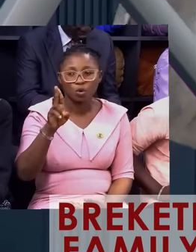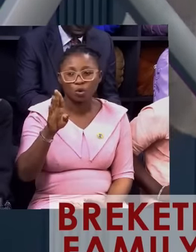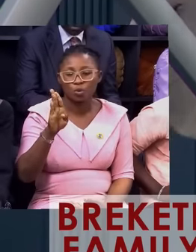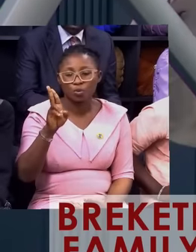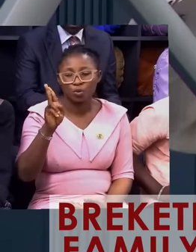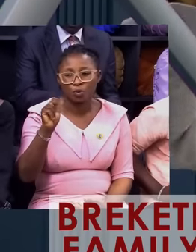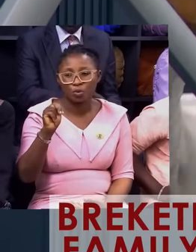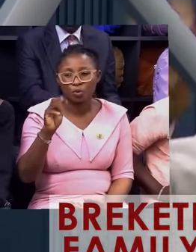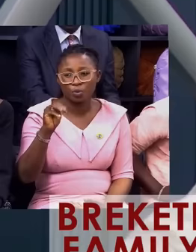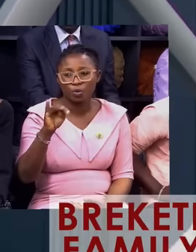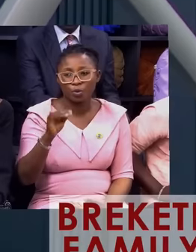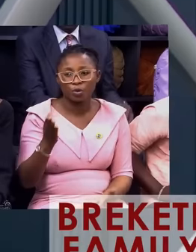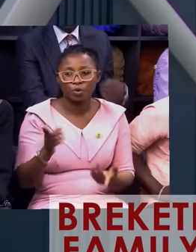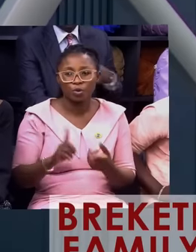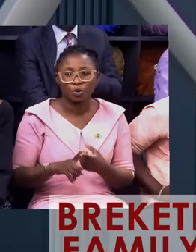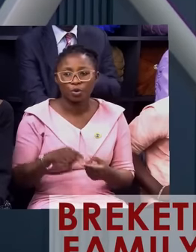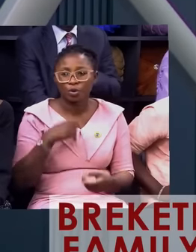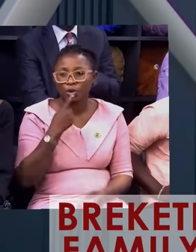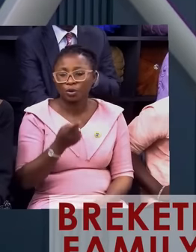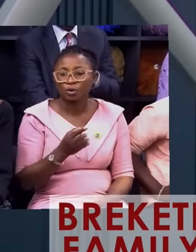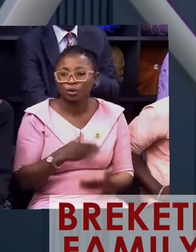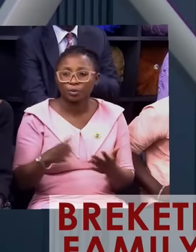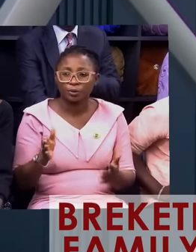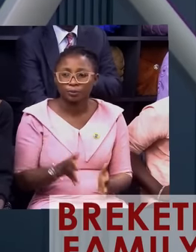talk hello good